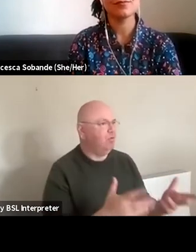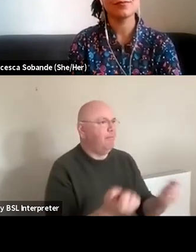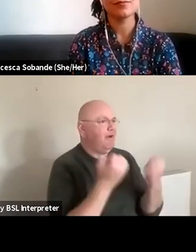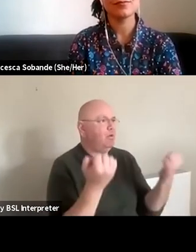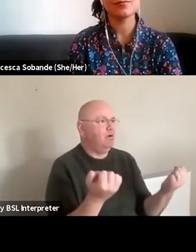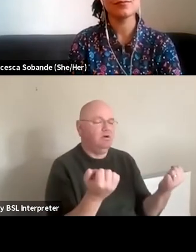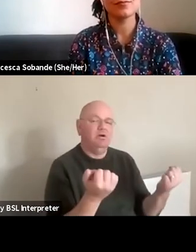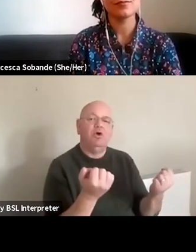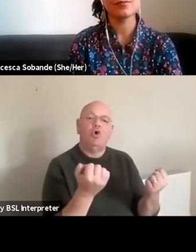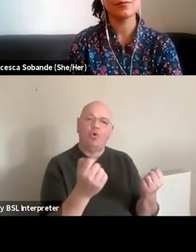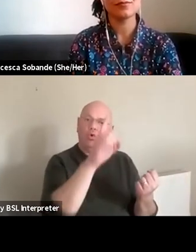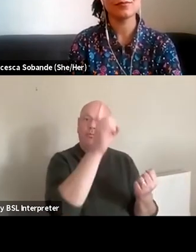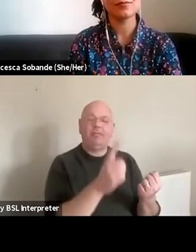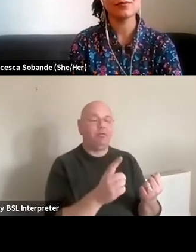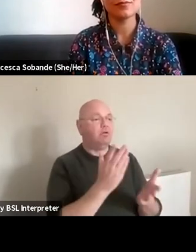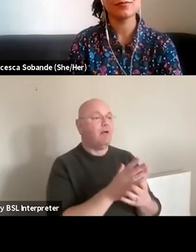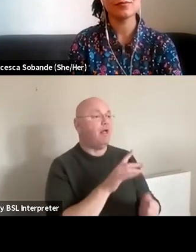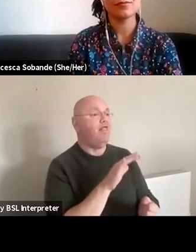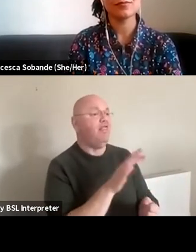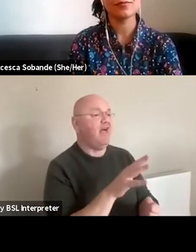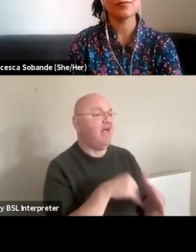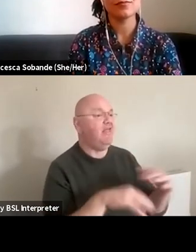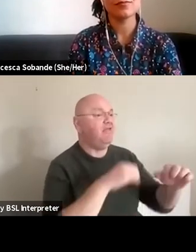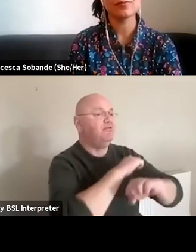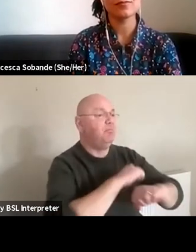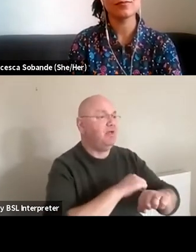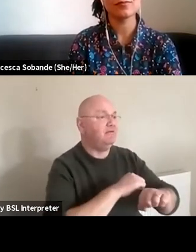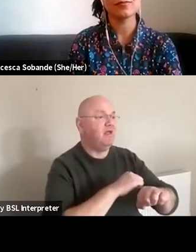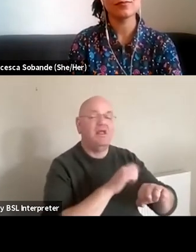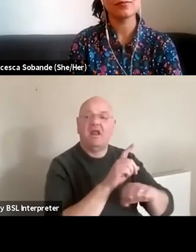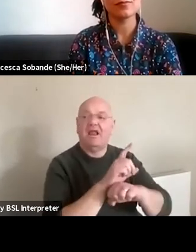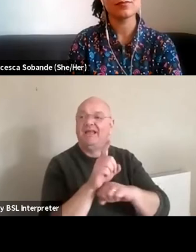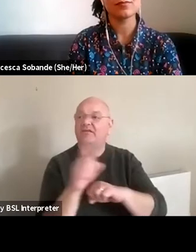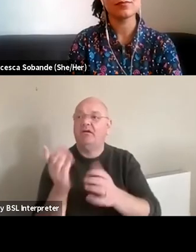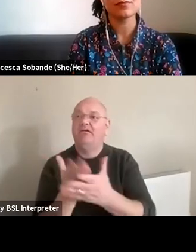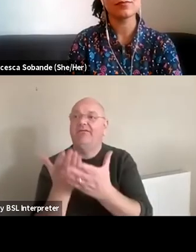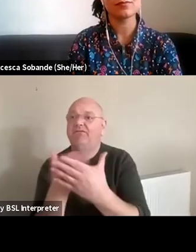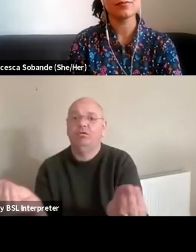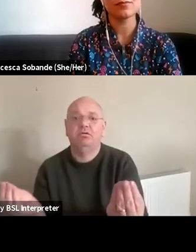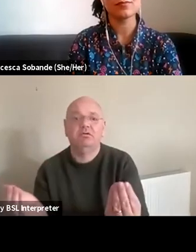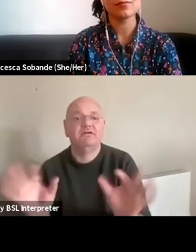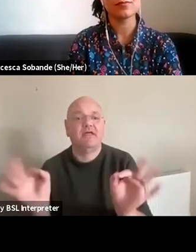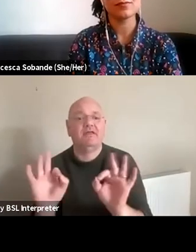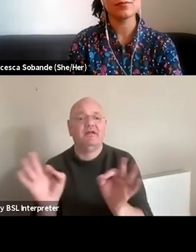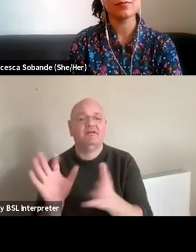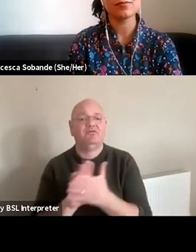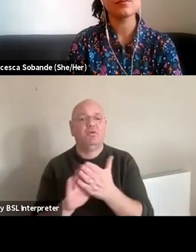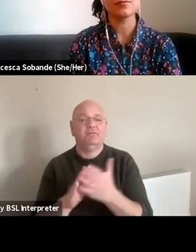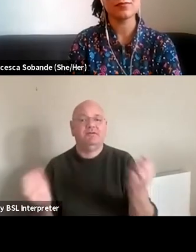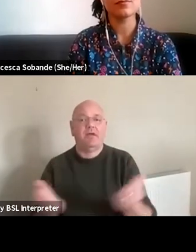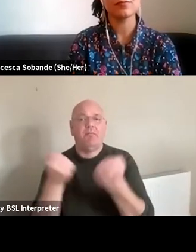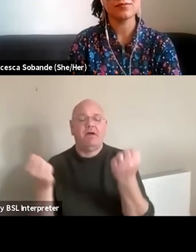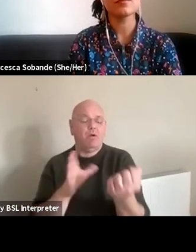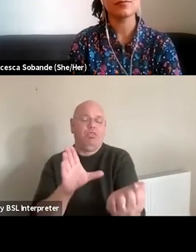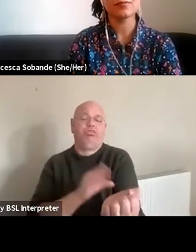able to be physically present in a space offered you a particular type of power, but then as quickly as it existed, not having a digital life, not